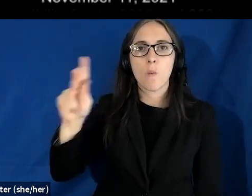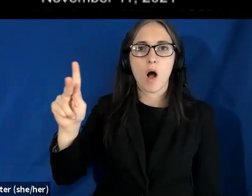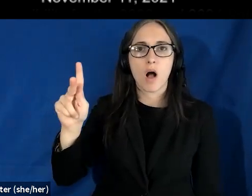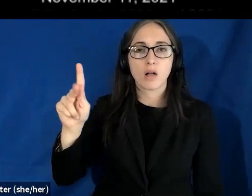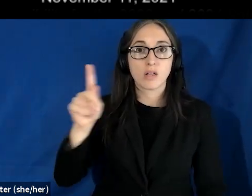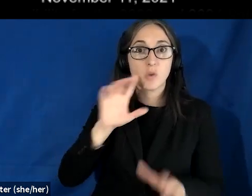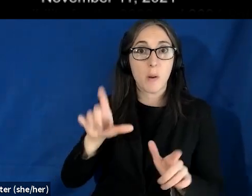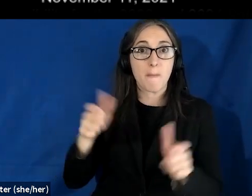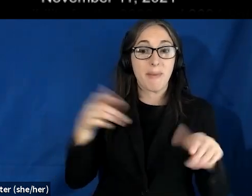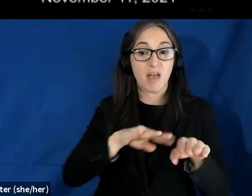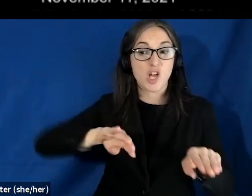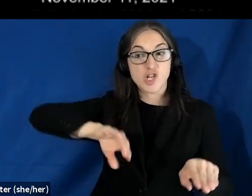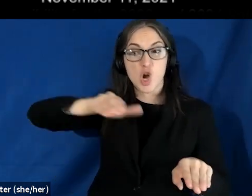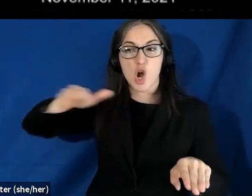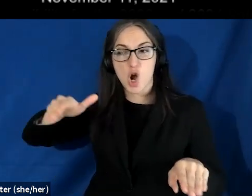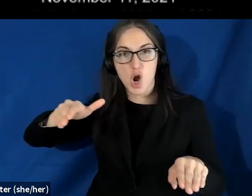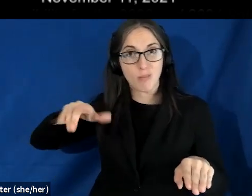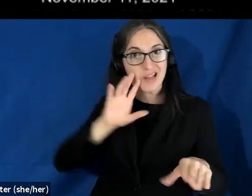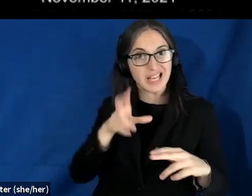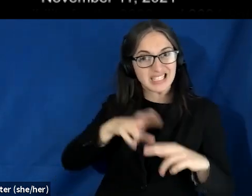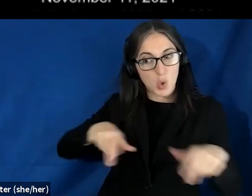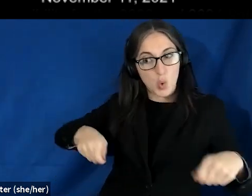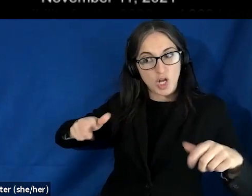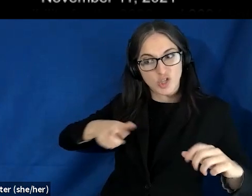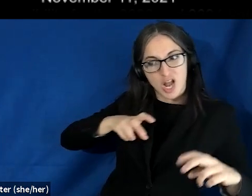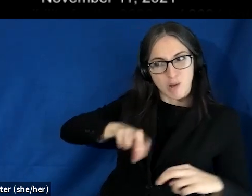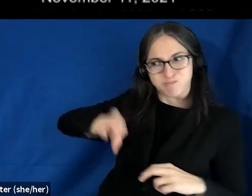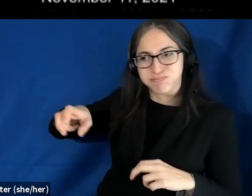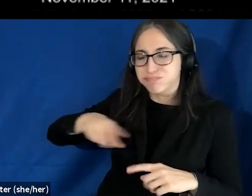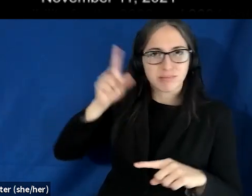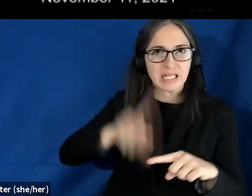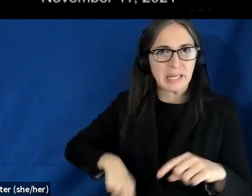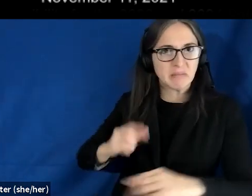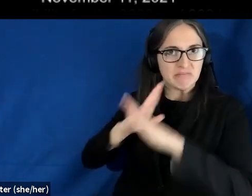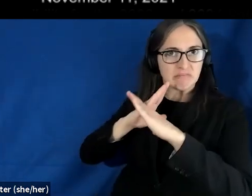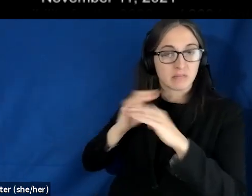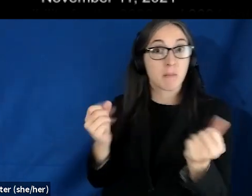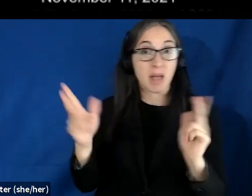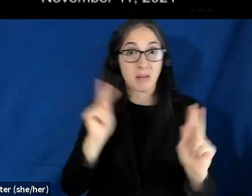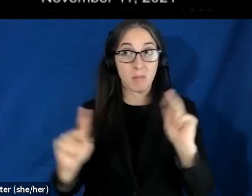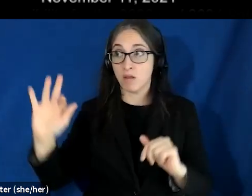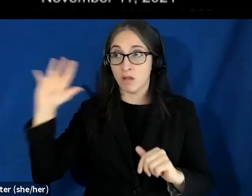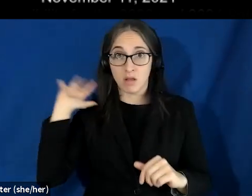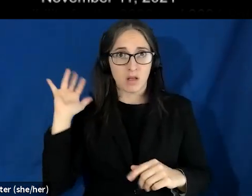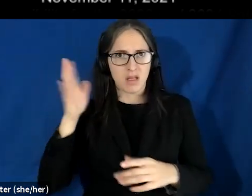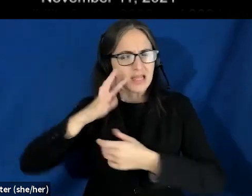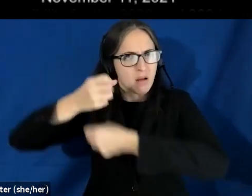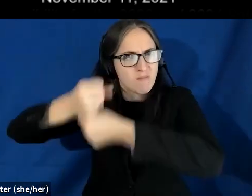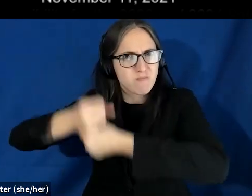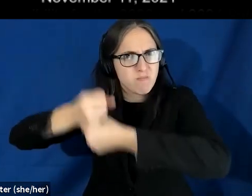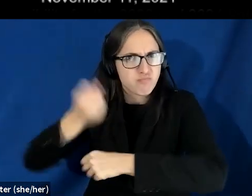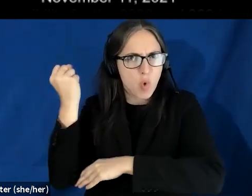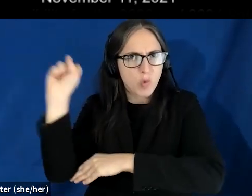up on them with his wheelchair. And so a lot of people at the time protested this thought that it